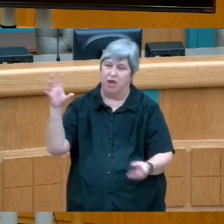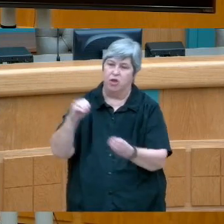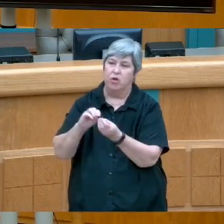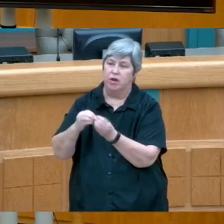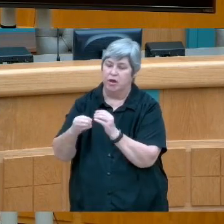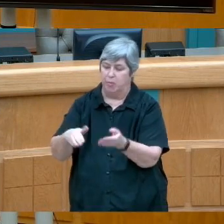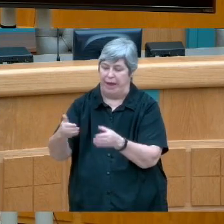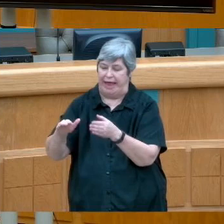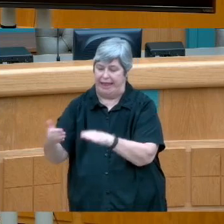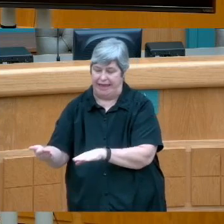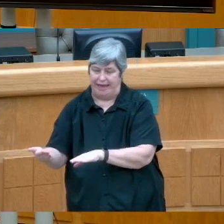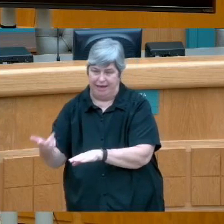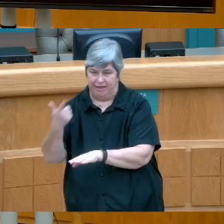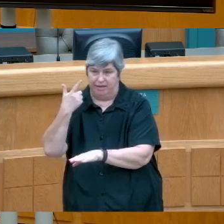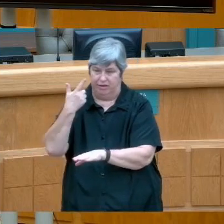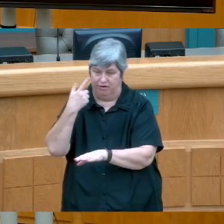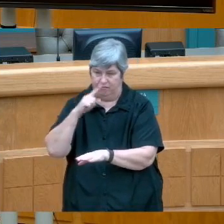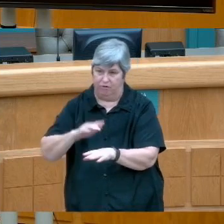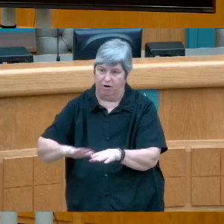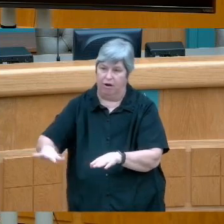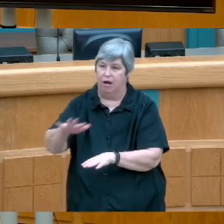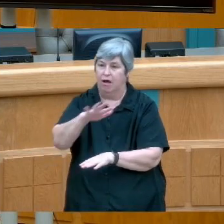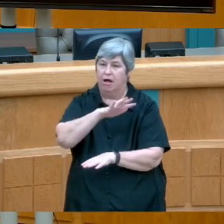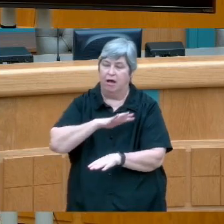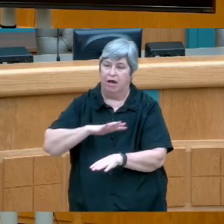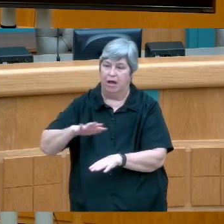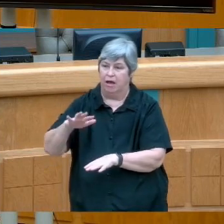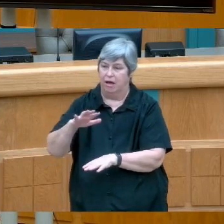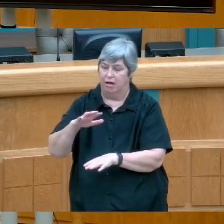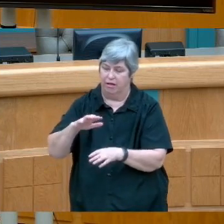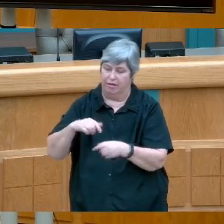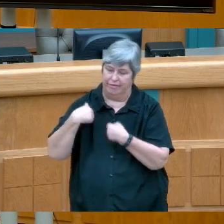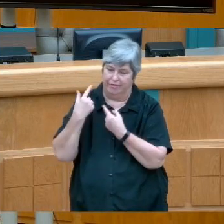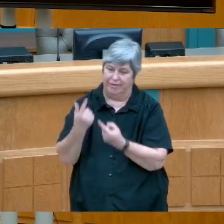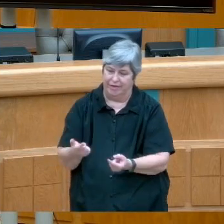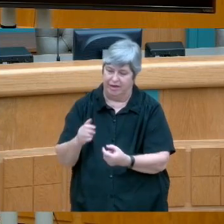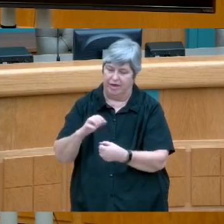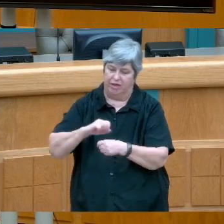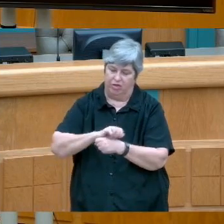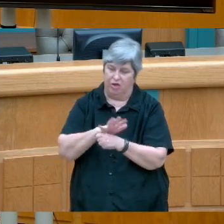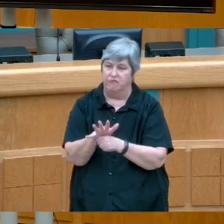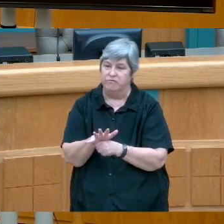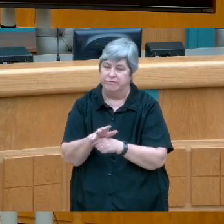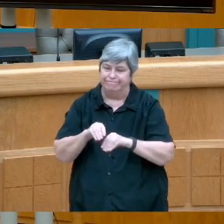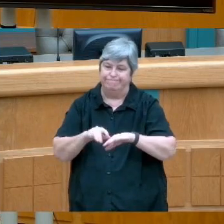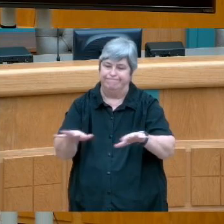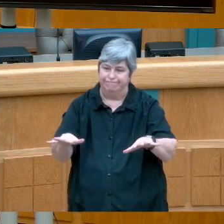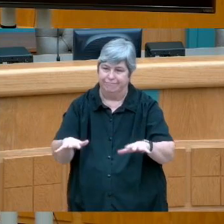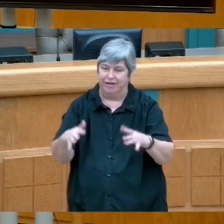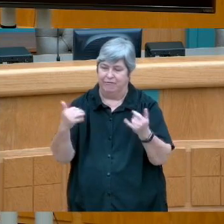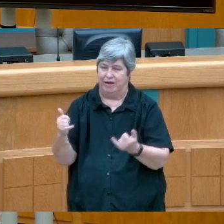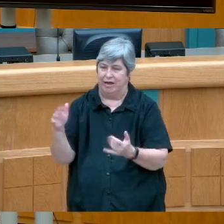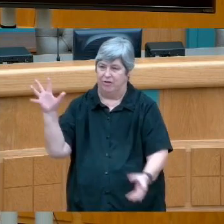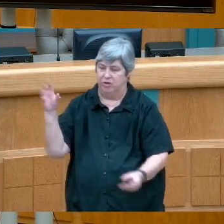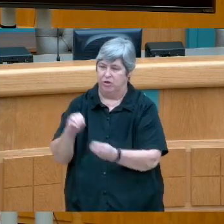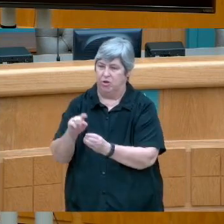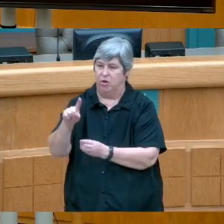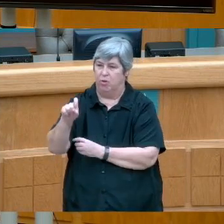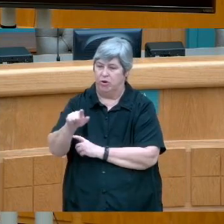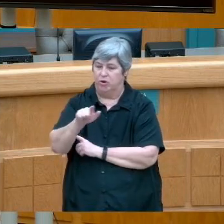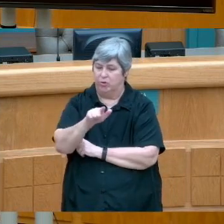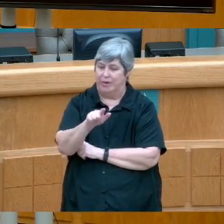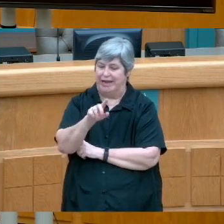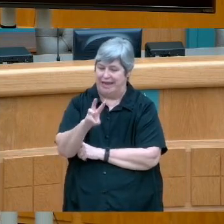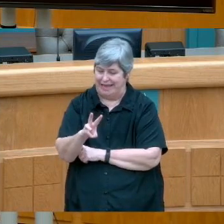area for the entirety of the COVID-19 pandemic. We're presently at 126 cases